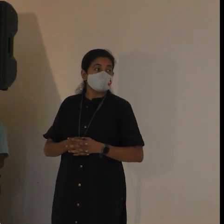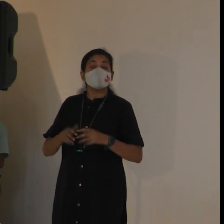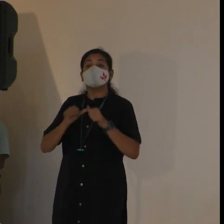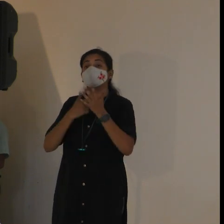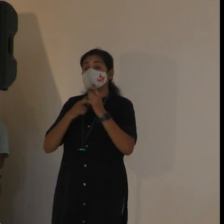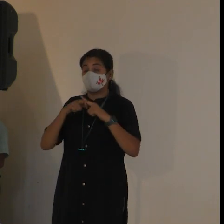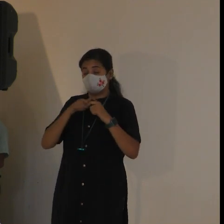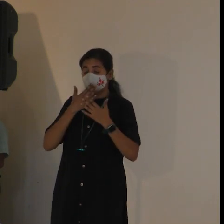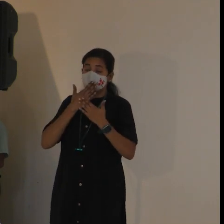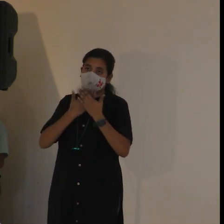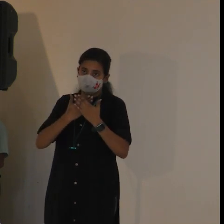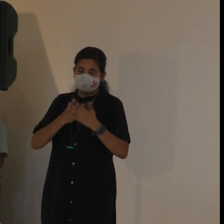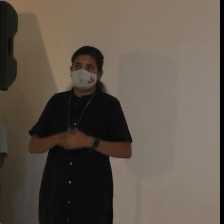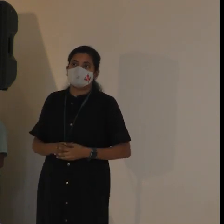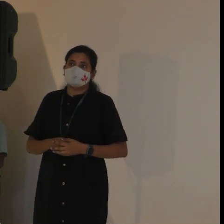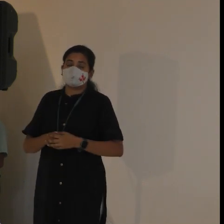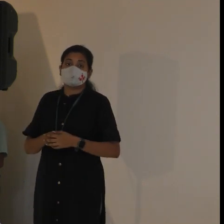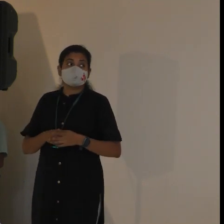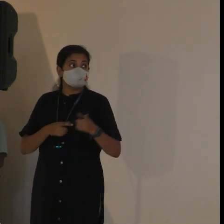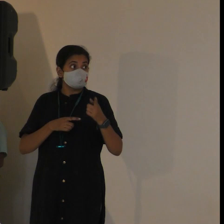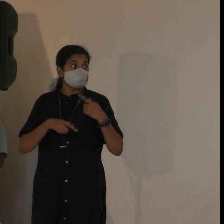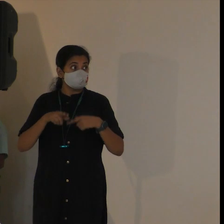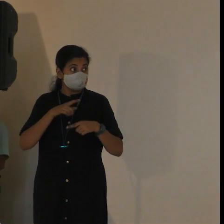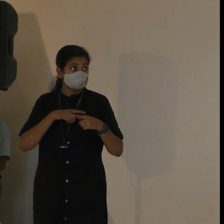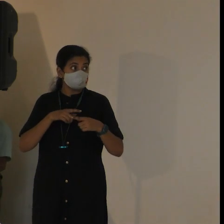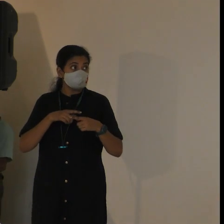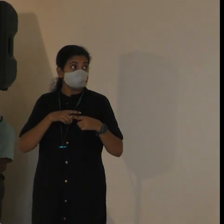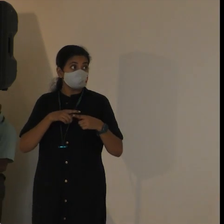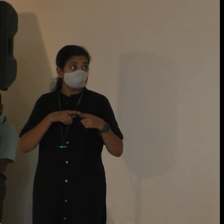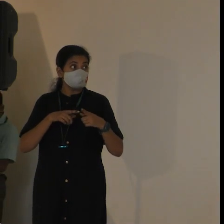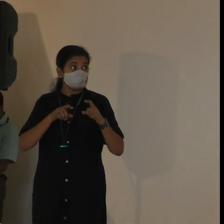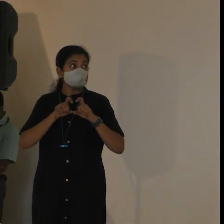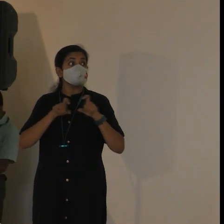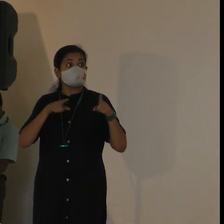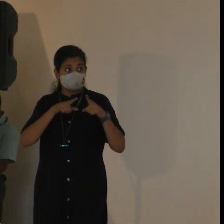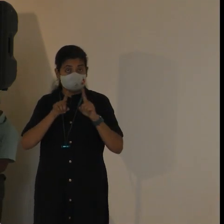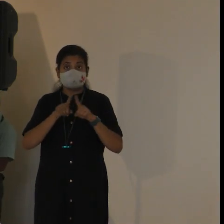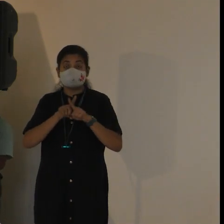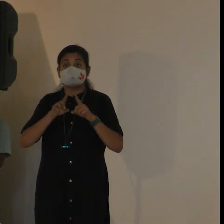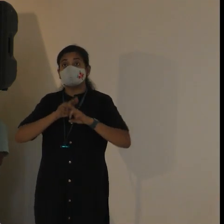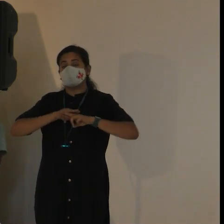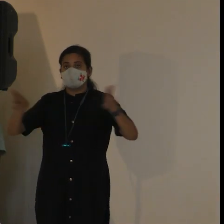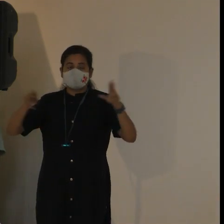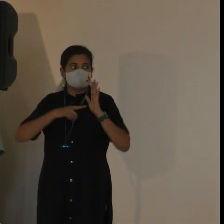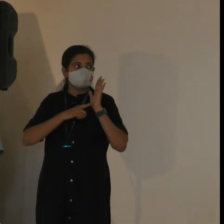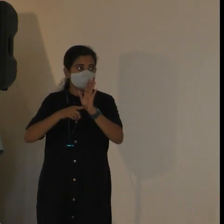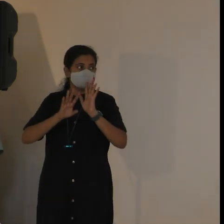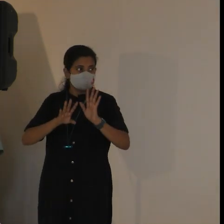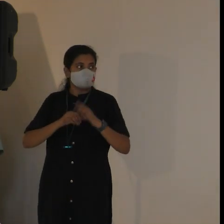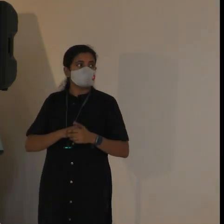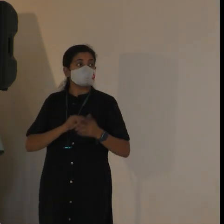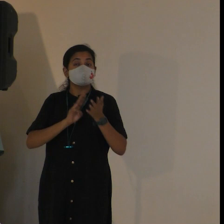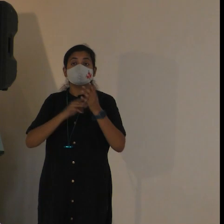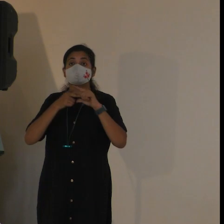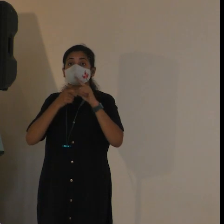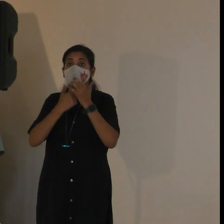Akash, thank you so much. It almost didn't feel as we were talking about the same site, because yours and Meera's